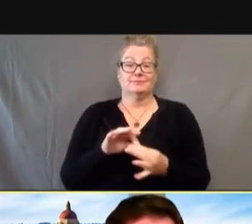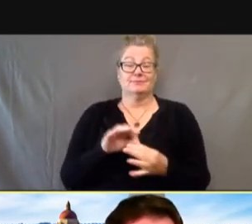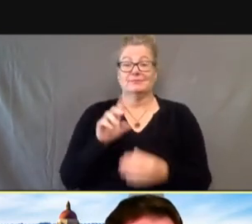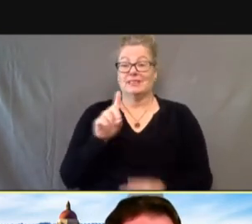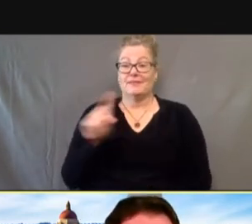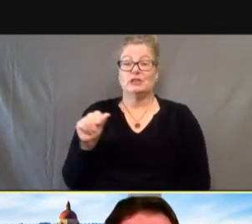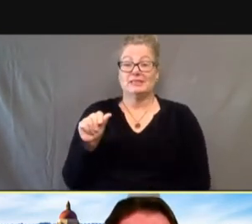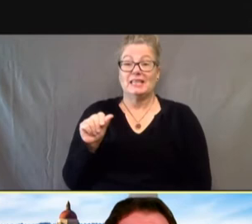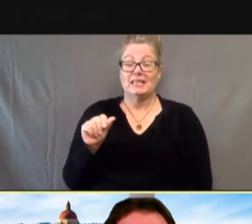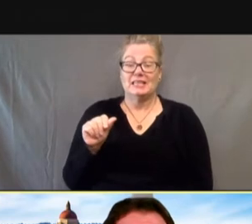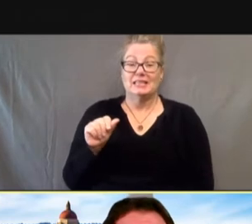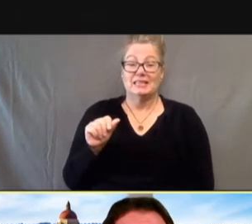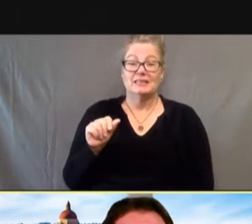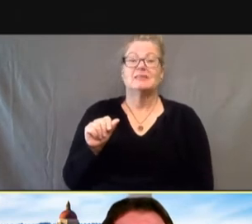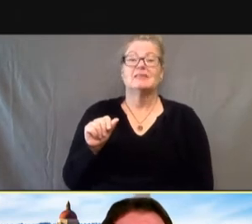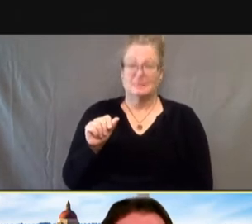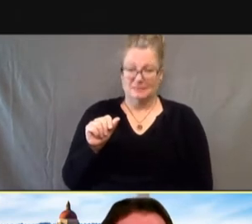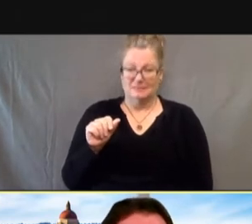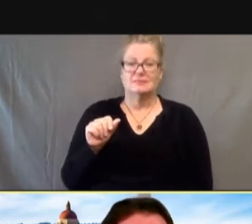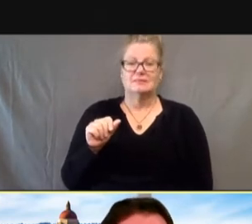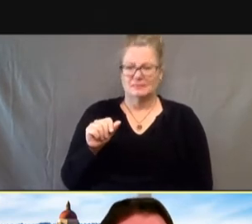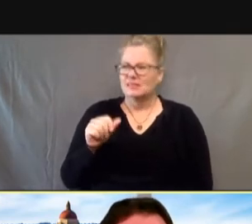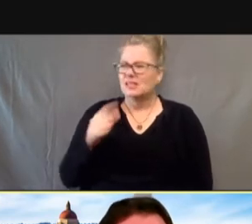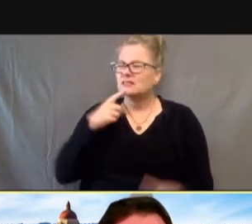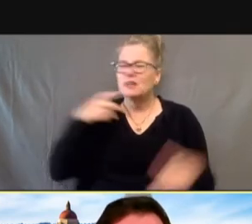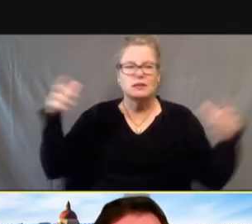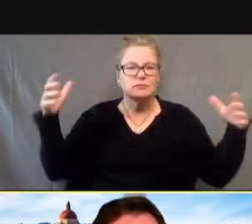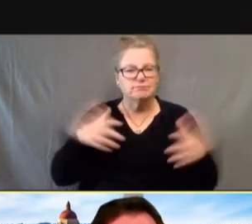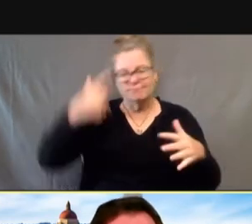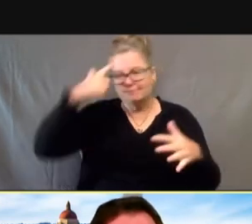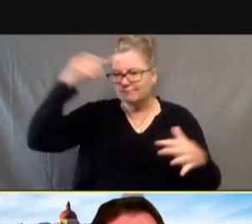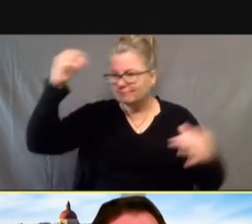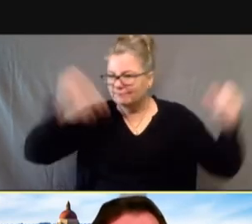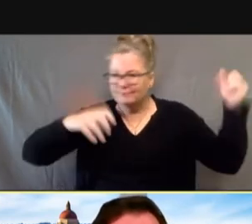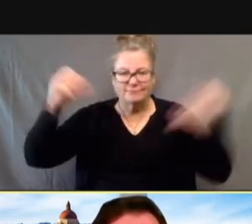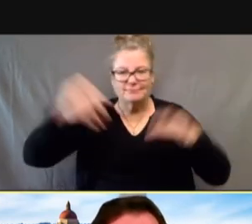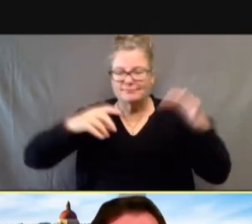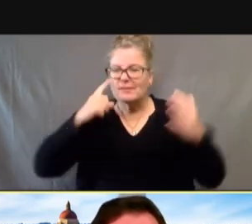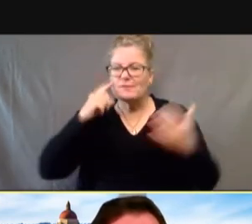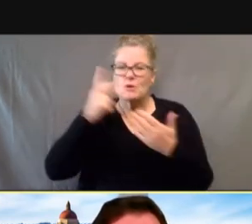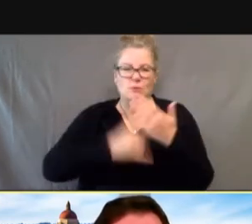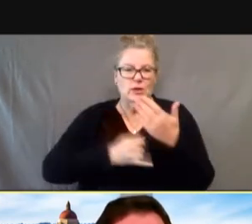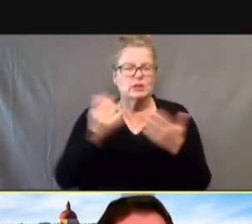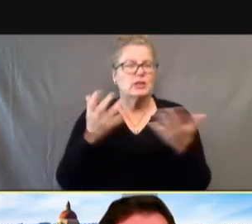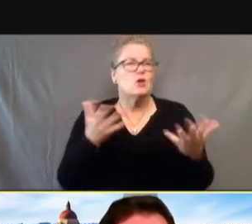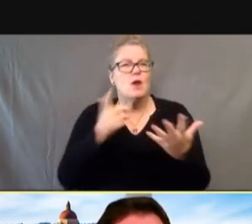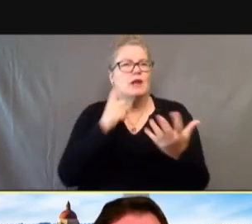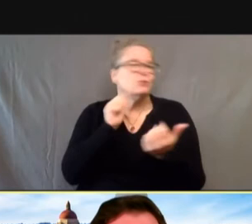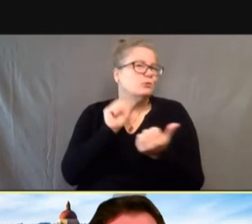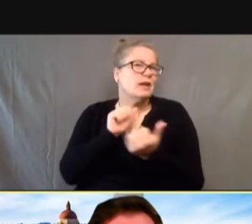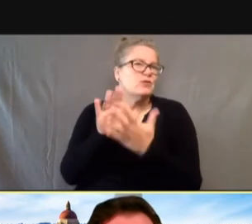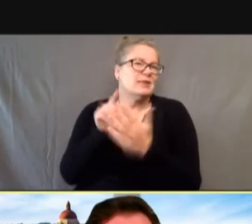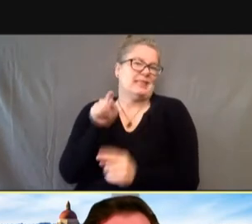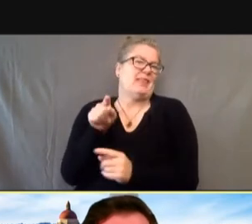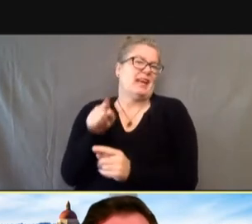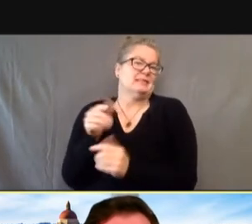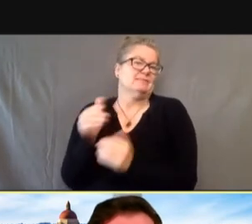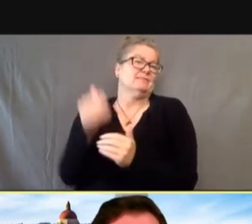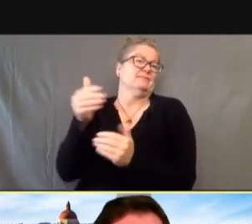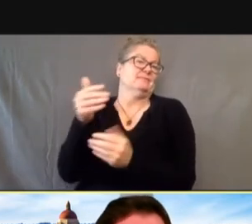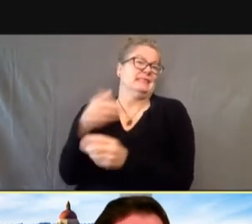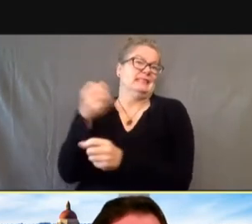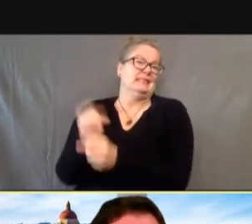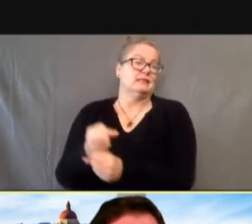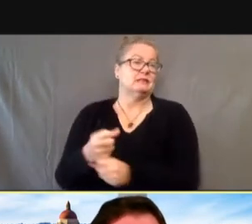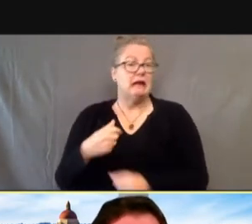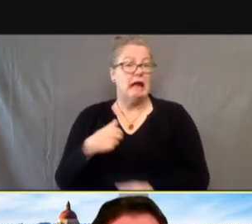and they were we were brainstorming for a project to take on that year. And I sort of sheepishly mentioned the possibility